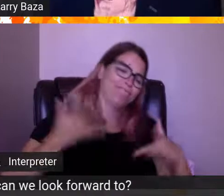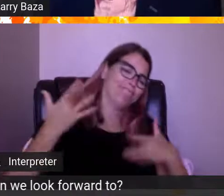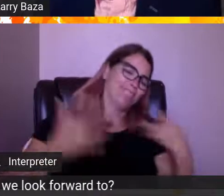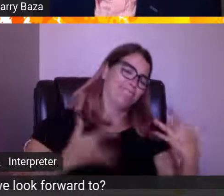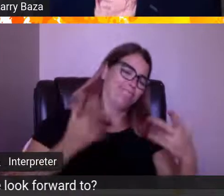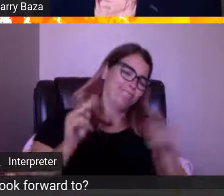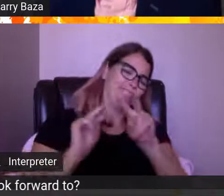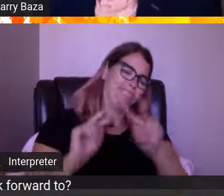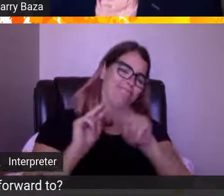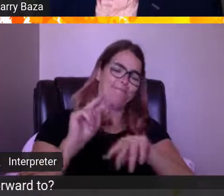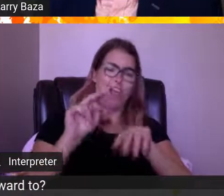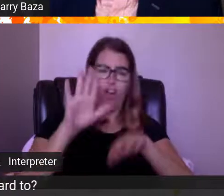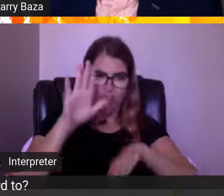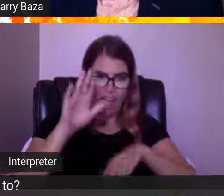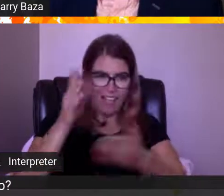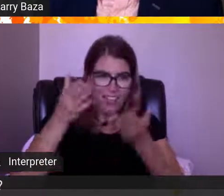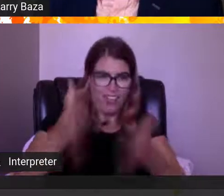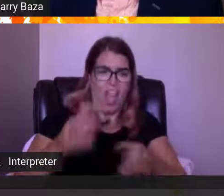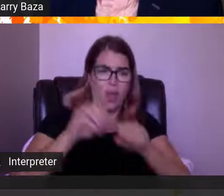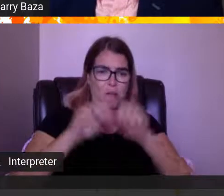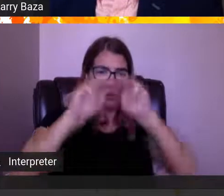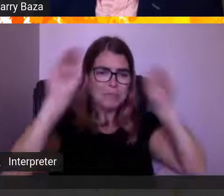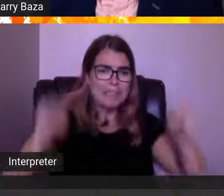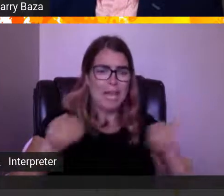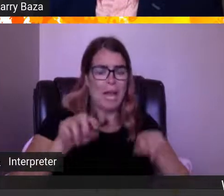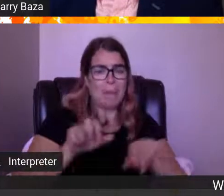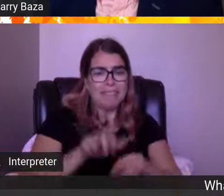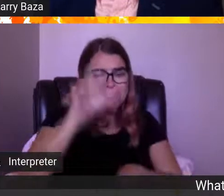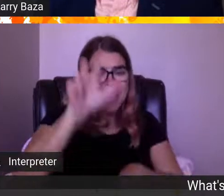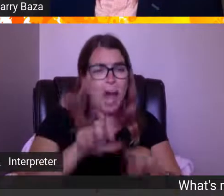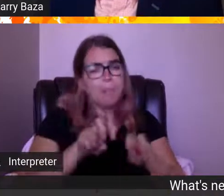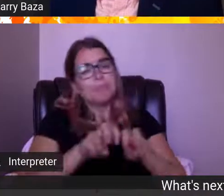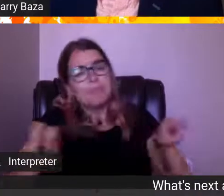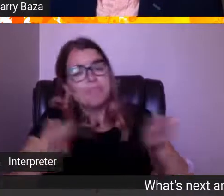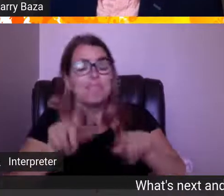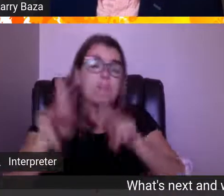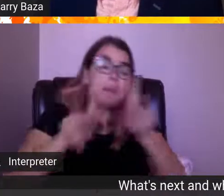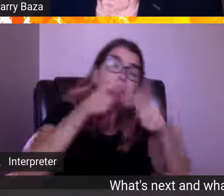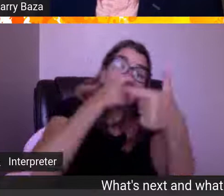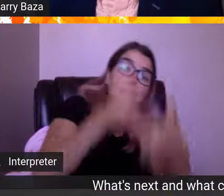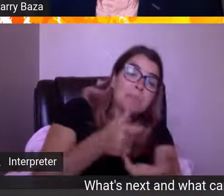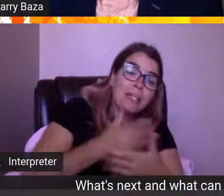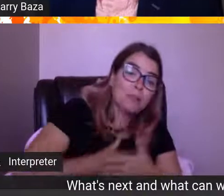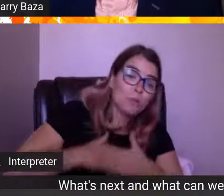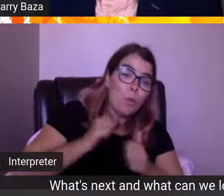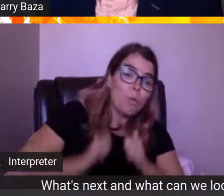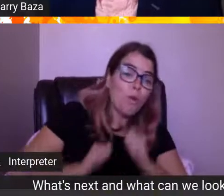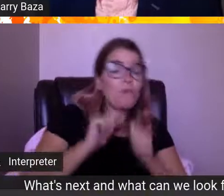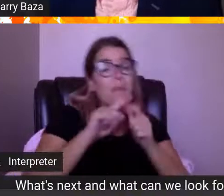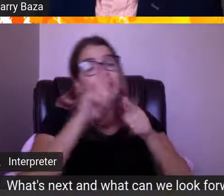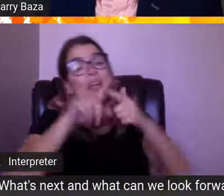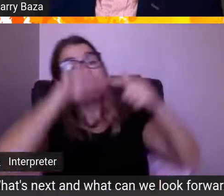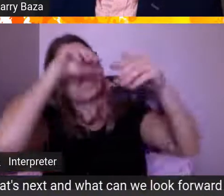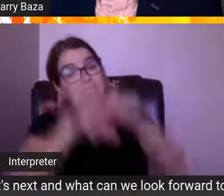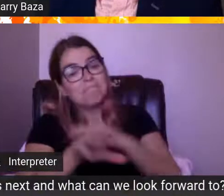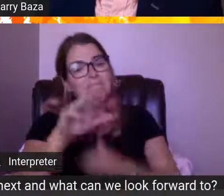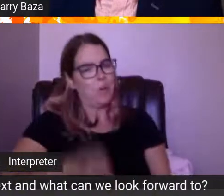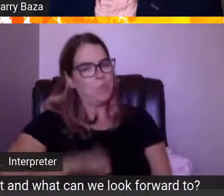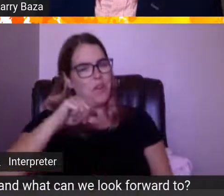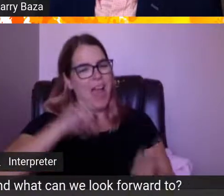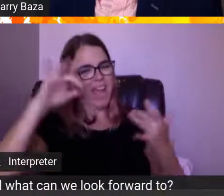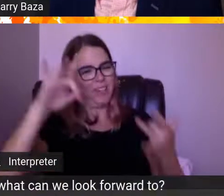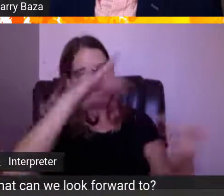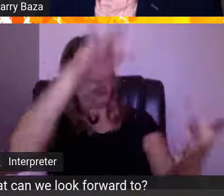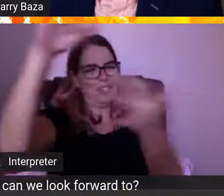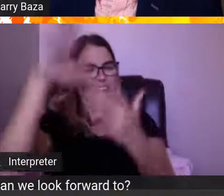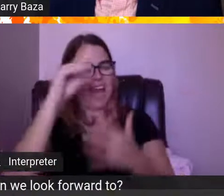front steps of the museum. And of course, everybody can come, enjoy the performances, and then head inside, load up your Pride tour, and experience